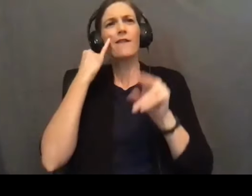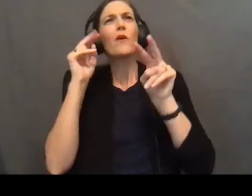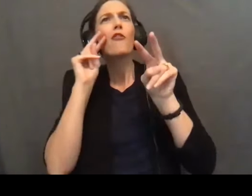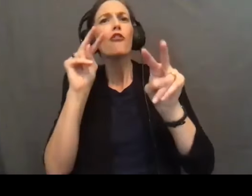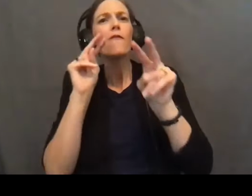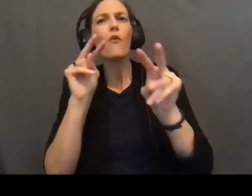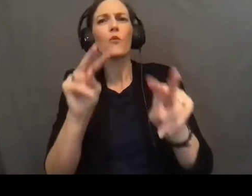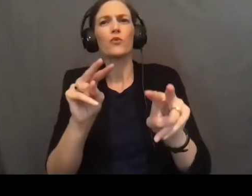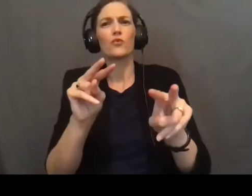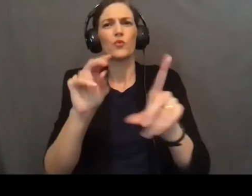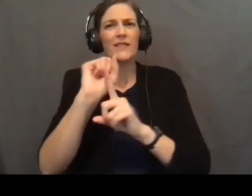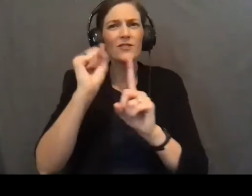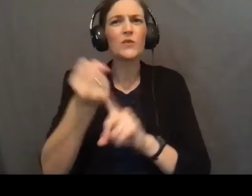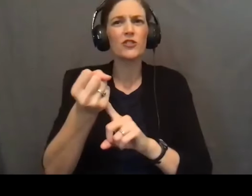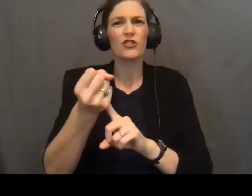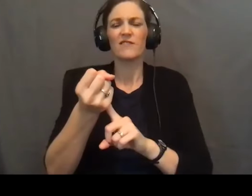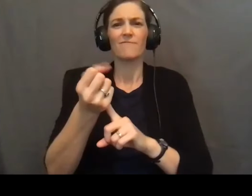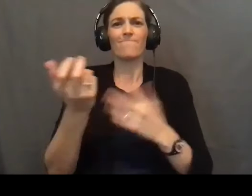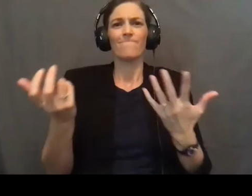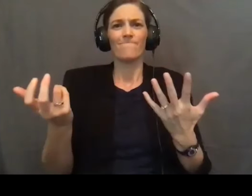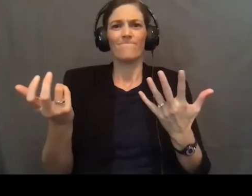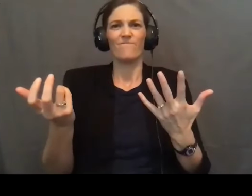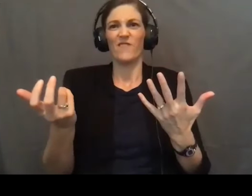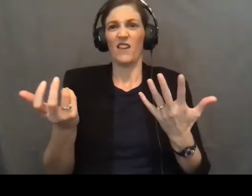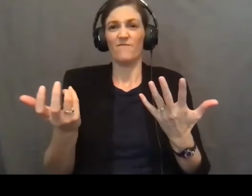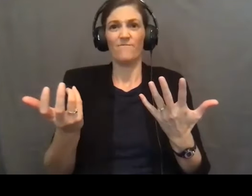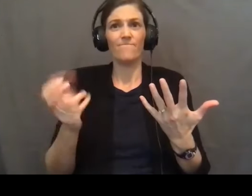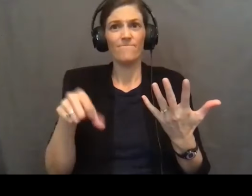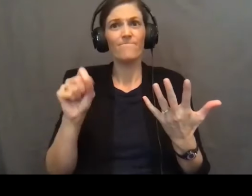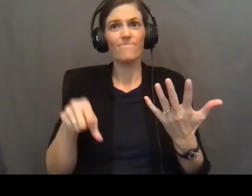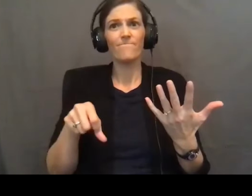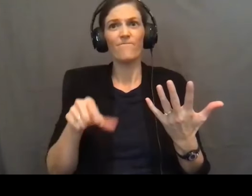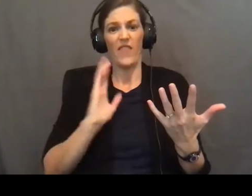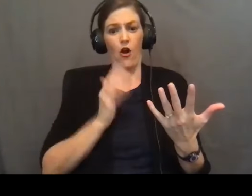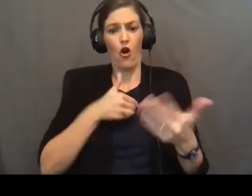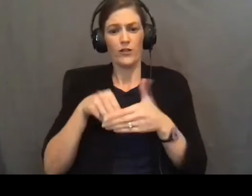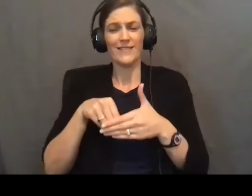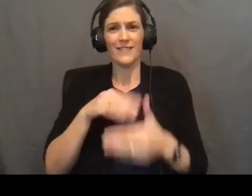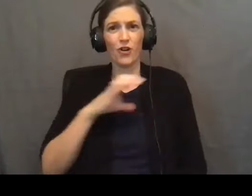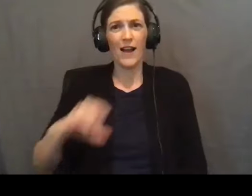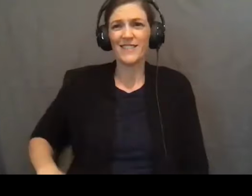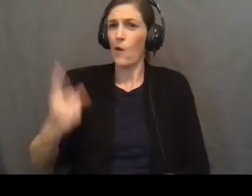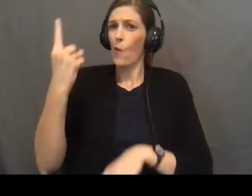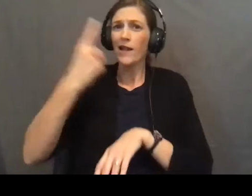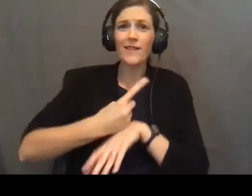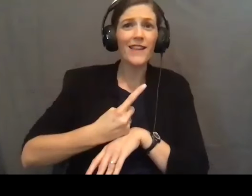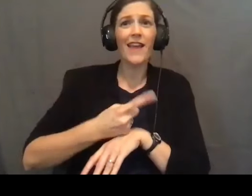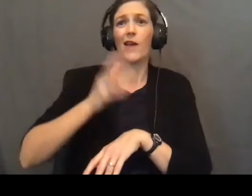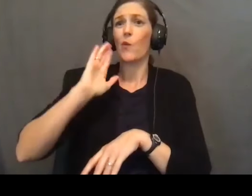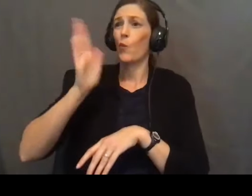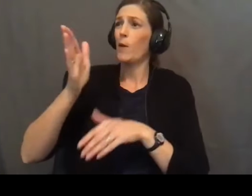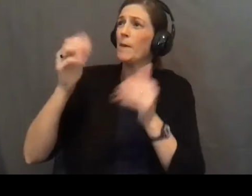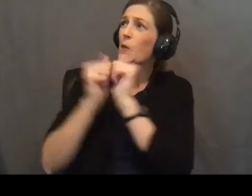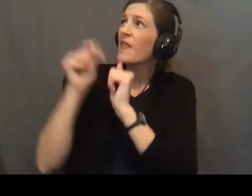those circumstances that are absolutely and certainly ours in Christ. That one day we will be in his